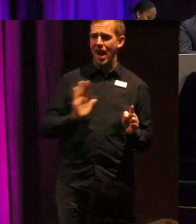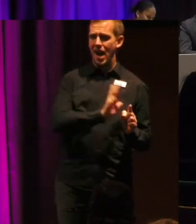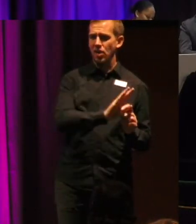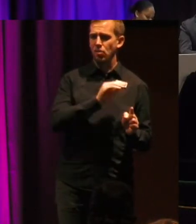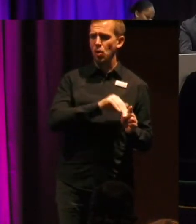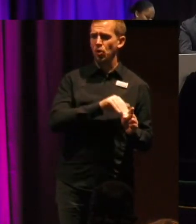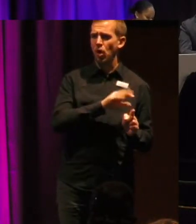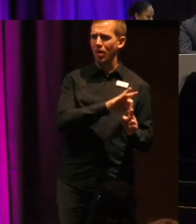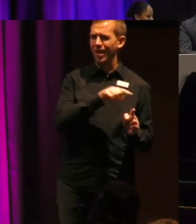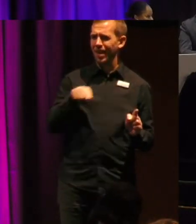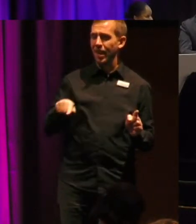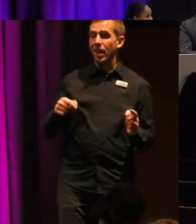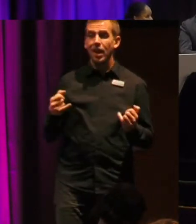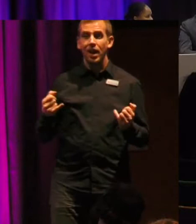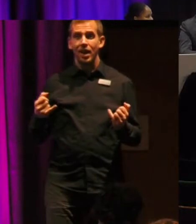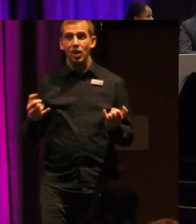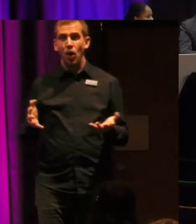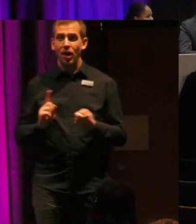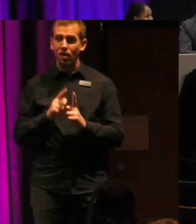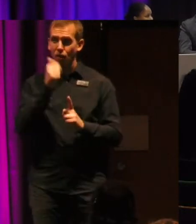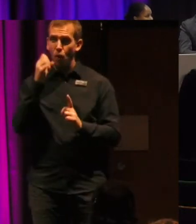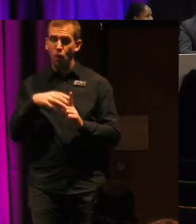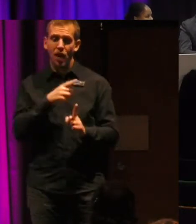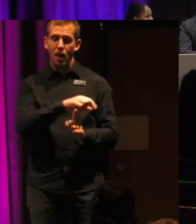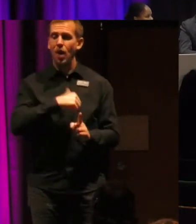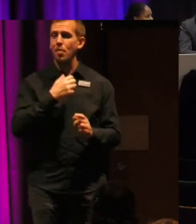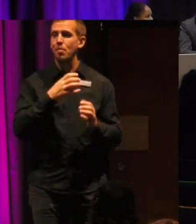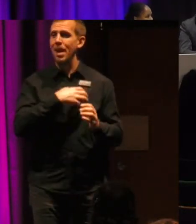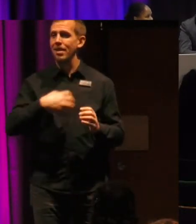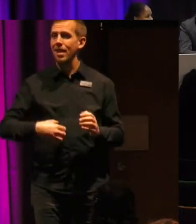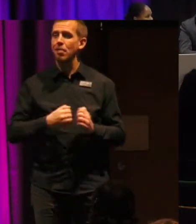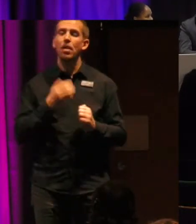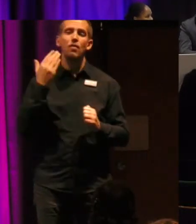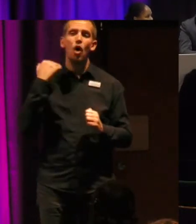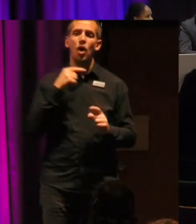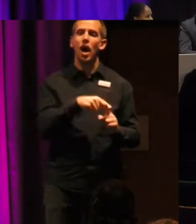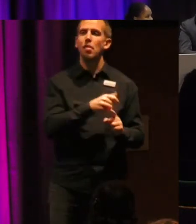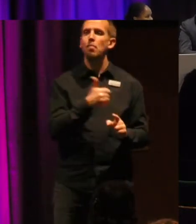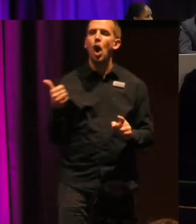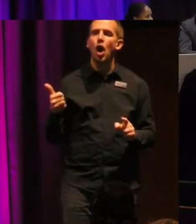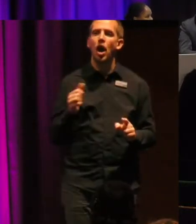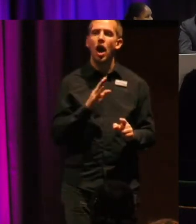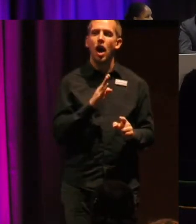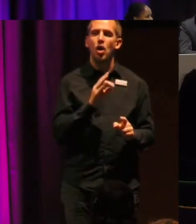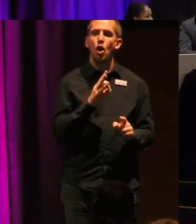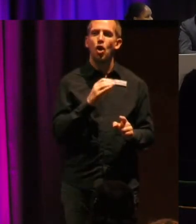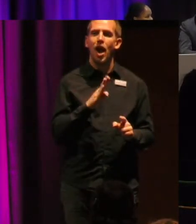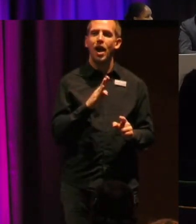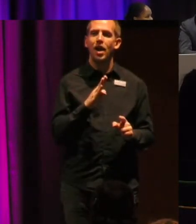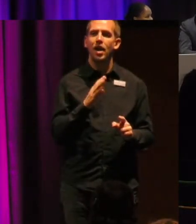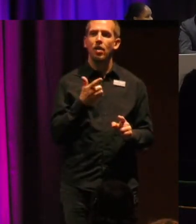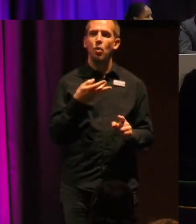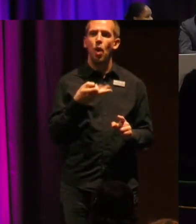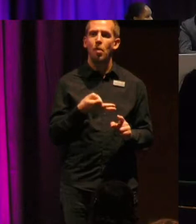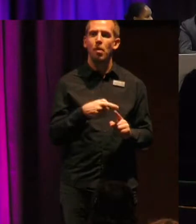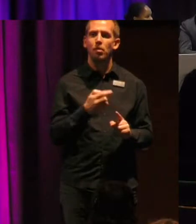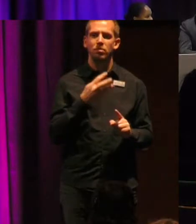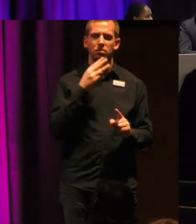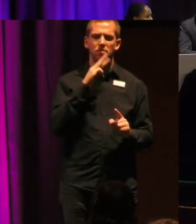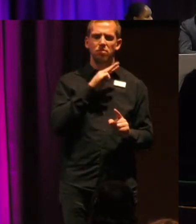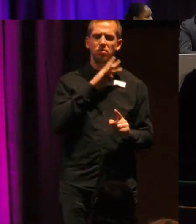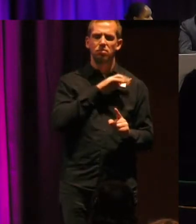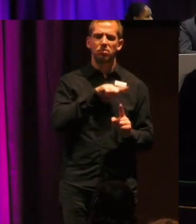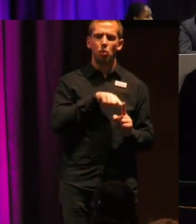more difficult now because he's the president, but when he was just Donald J. Trump 3-4 years ago,